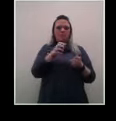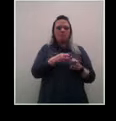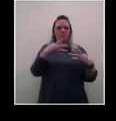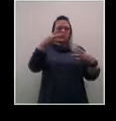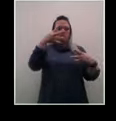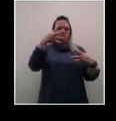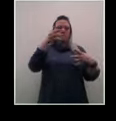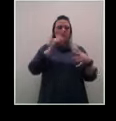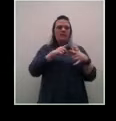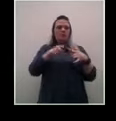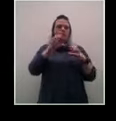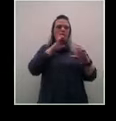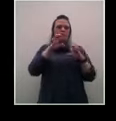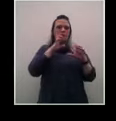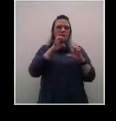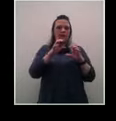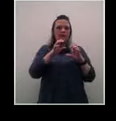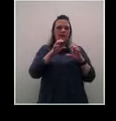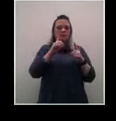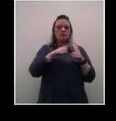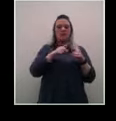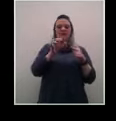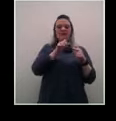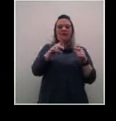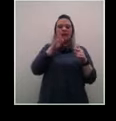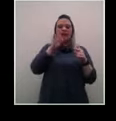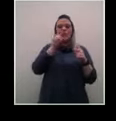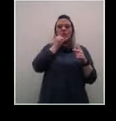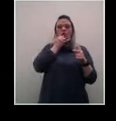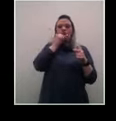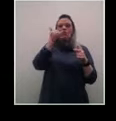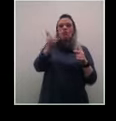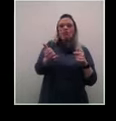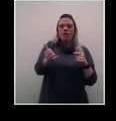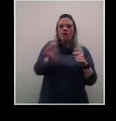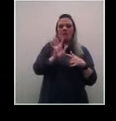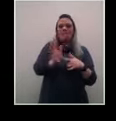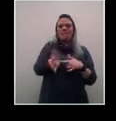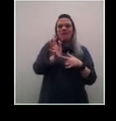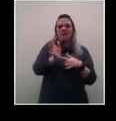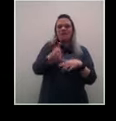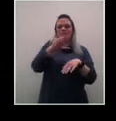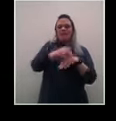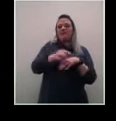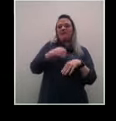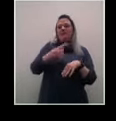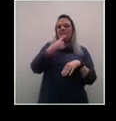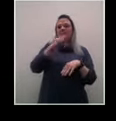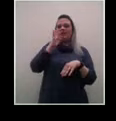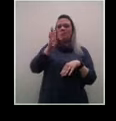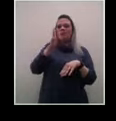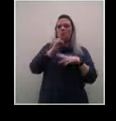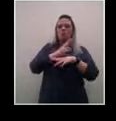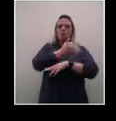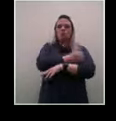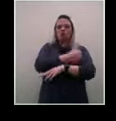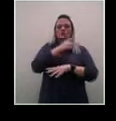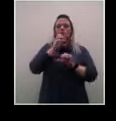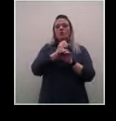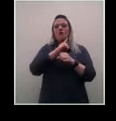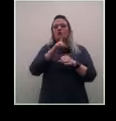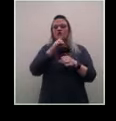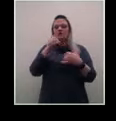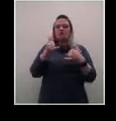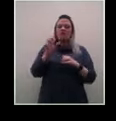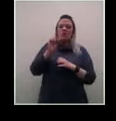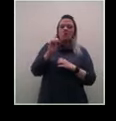so the app will call that individual like 5 minutes after they report that they're using, making sure that they're okay, that they're still